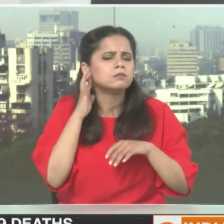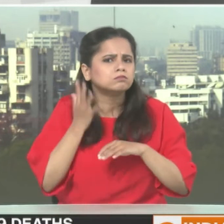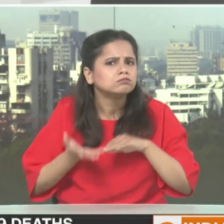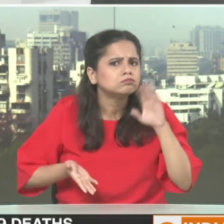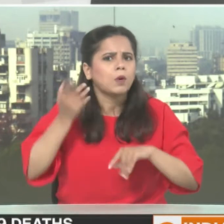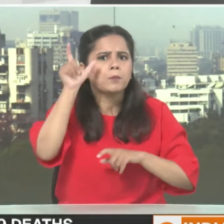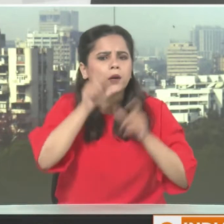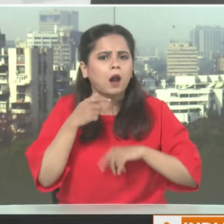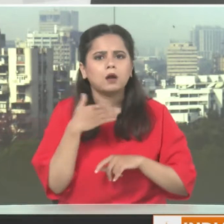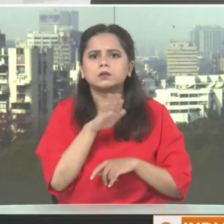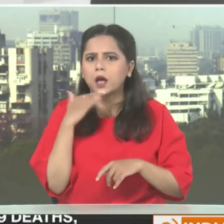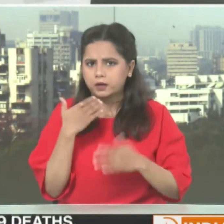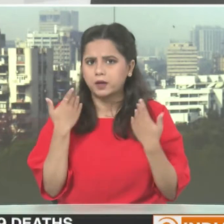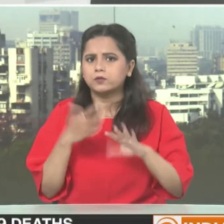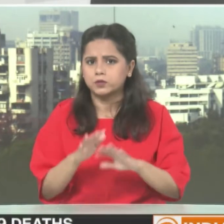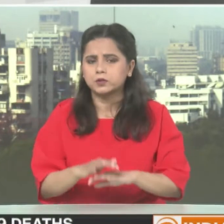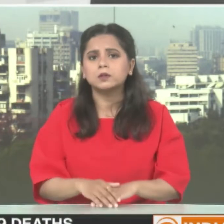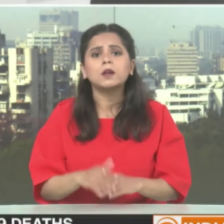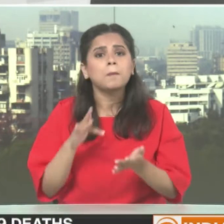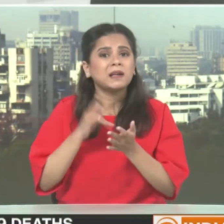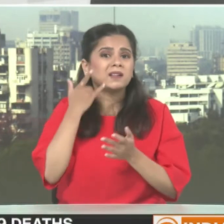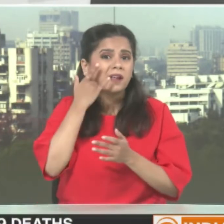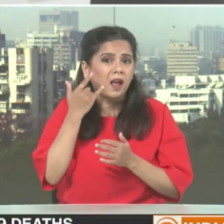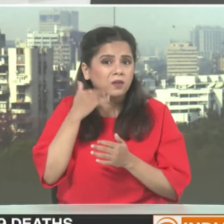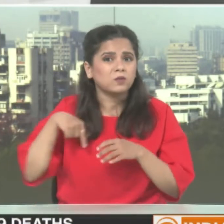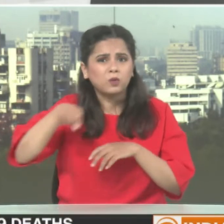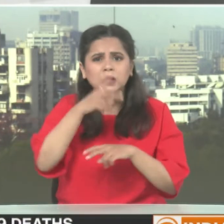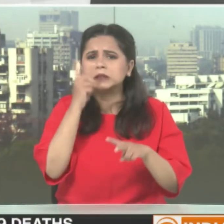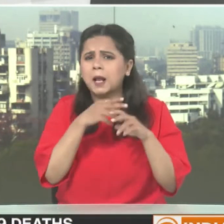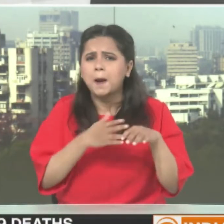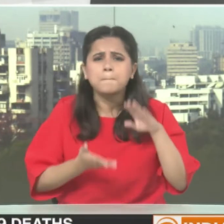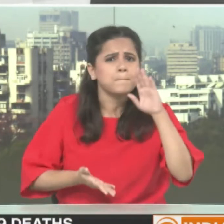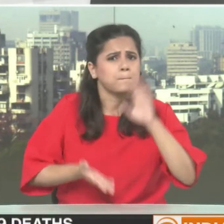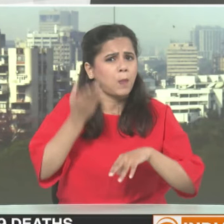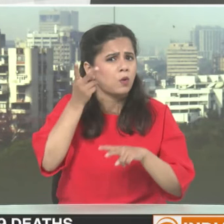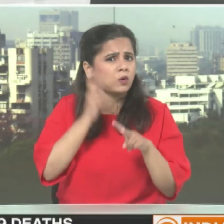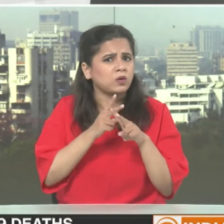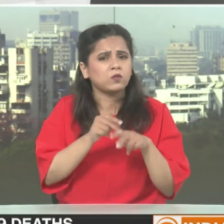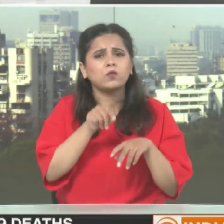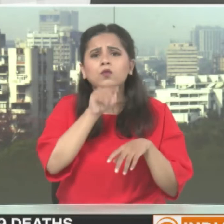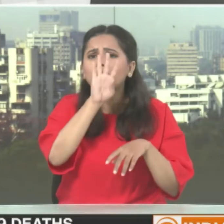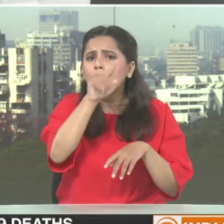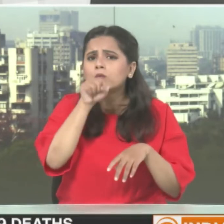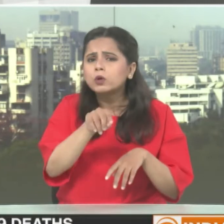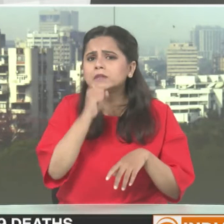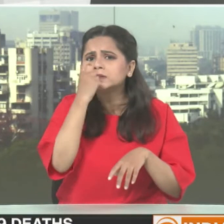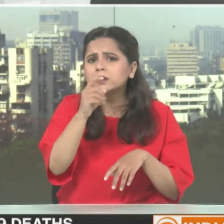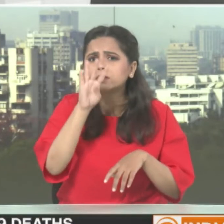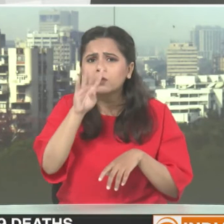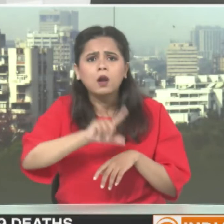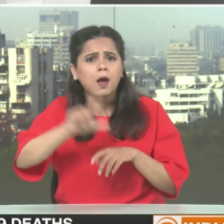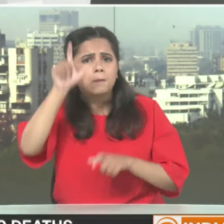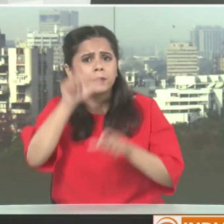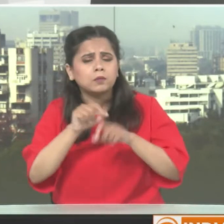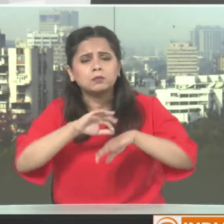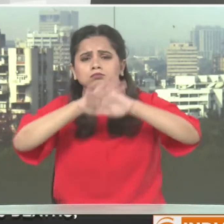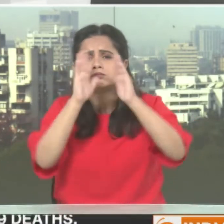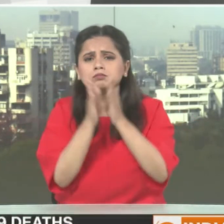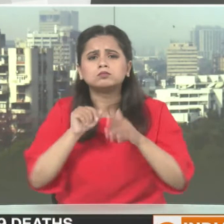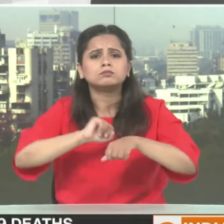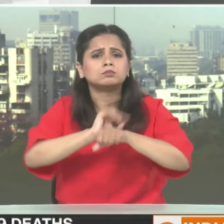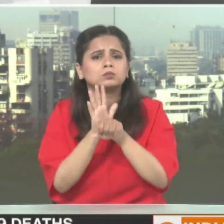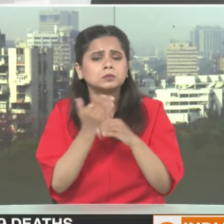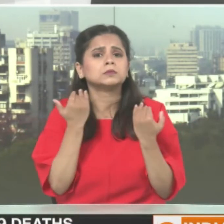in fatalities. California remains the most affected after recording over 4.74 lakh total cases